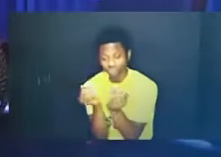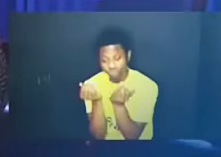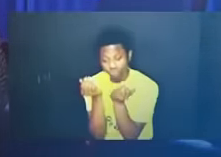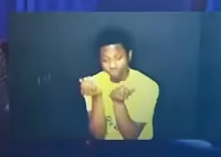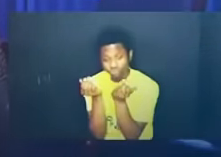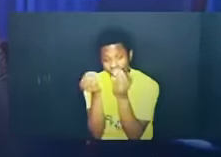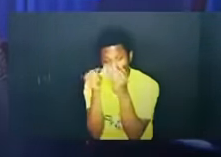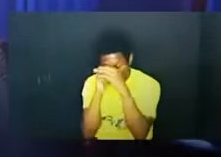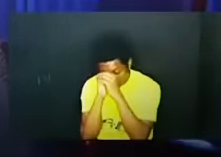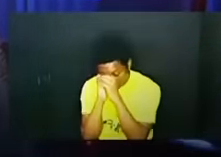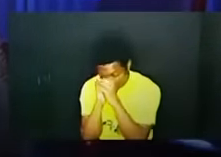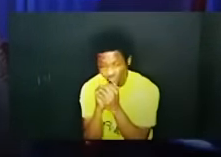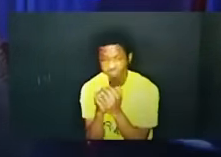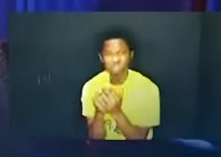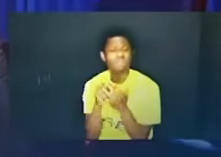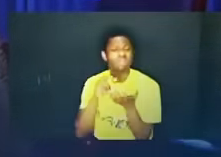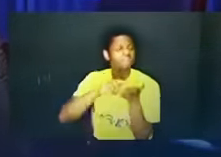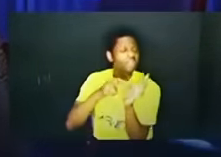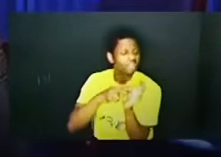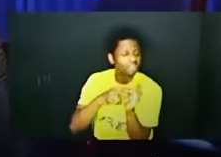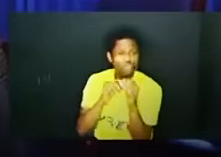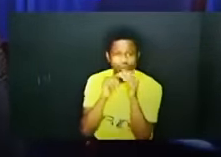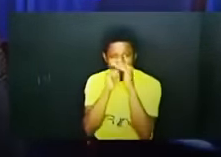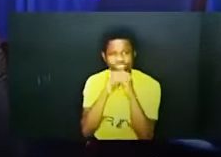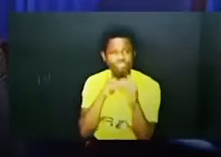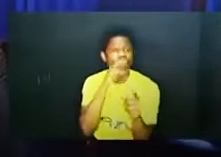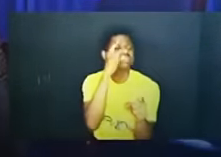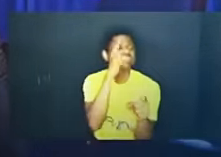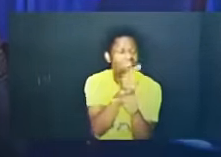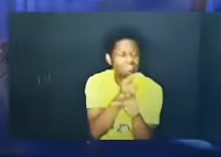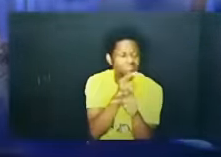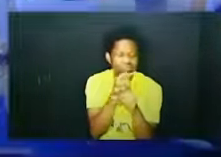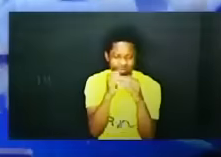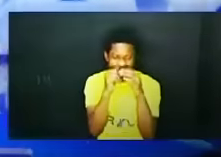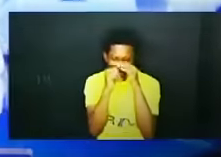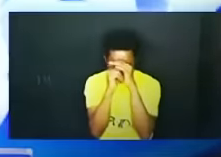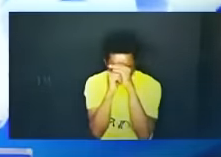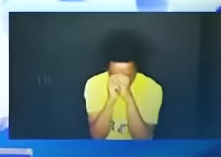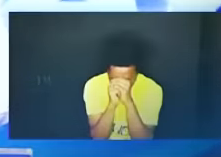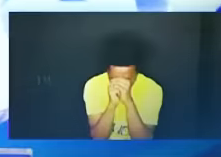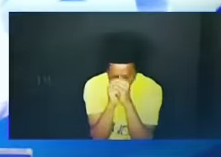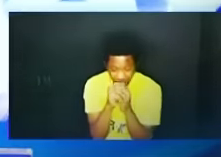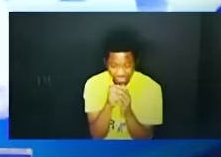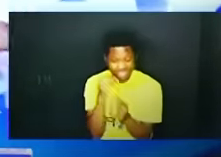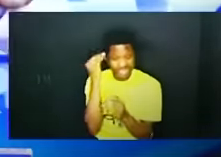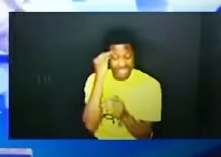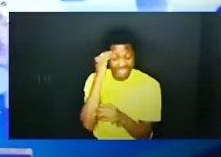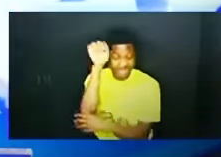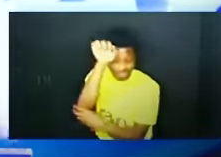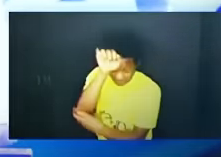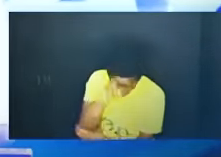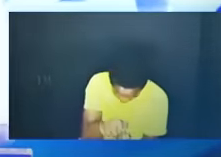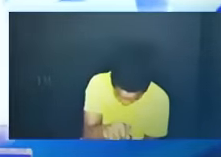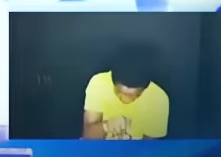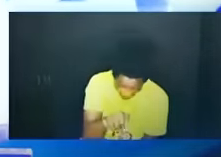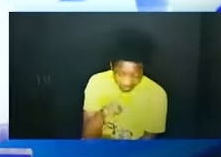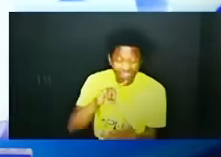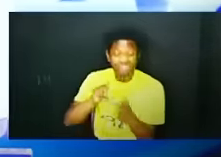worship involves not only bowing down, as in praising God with our lips or